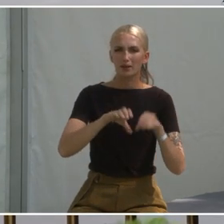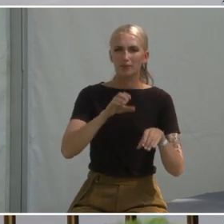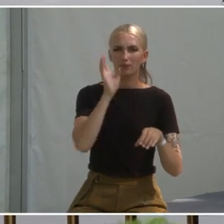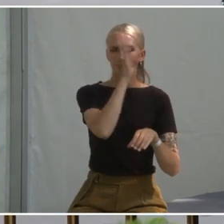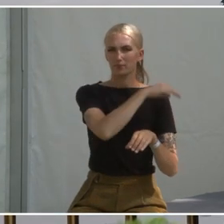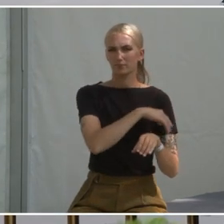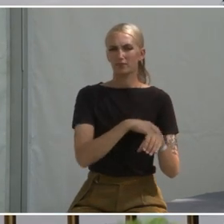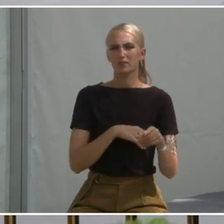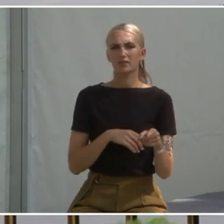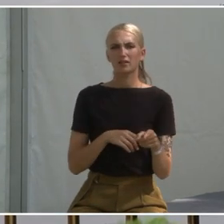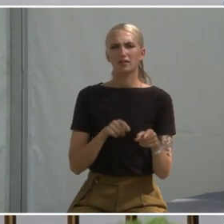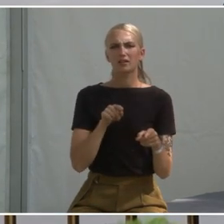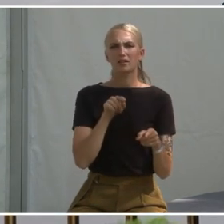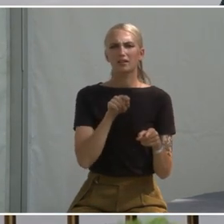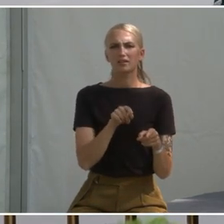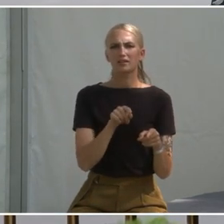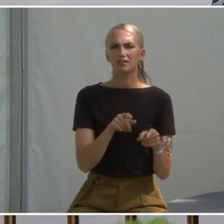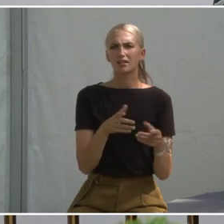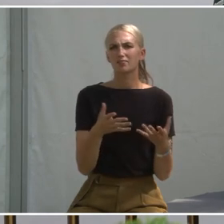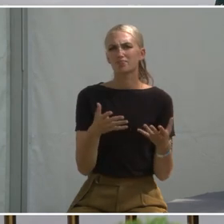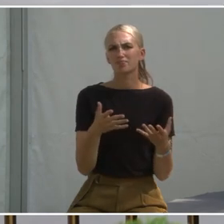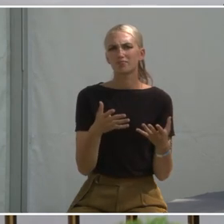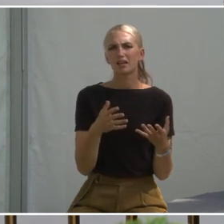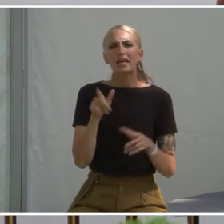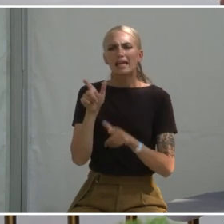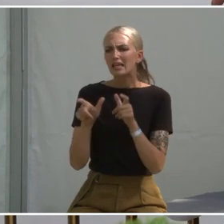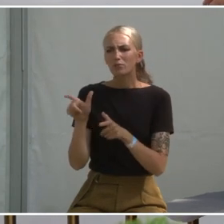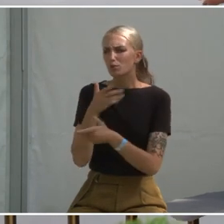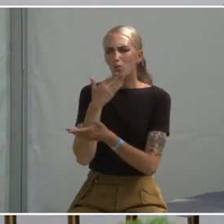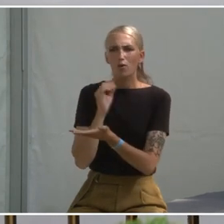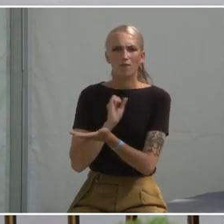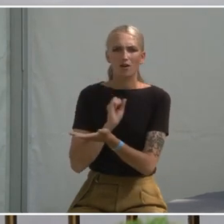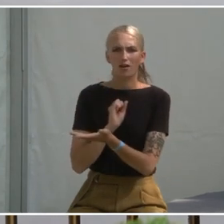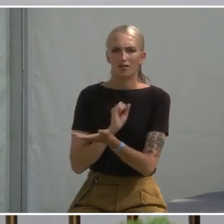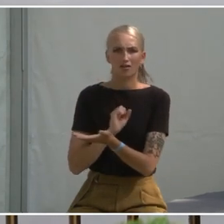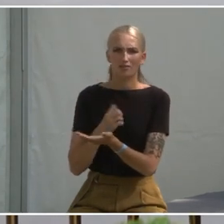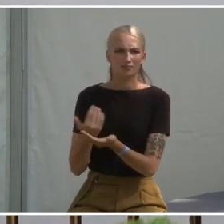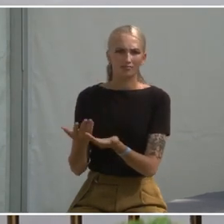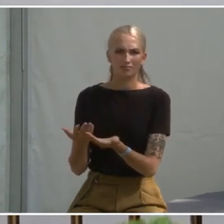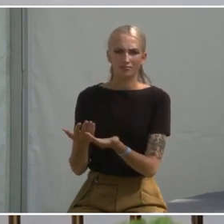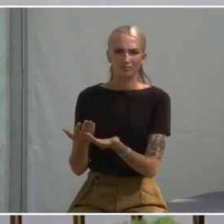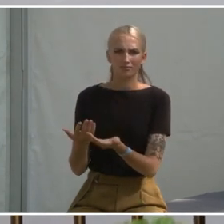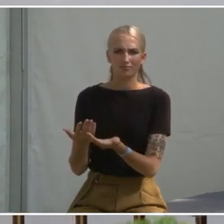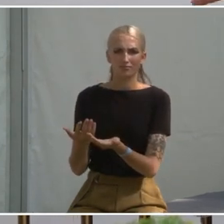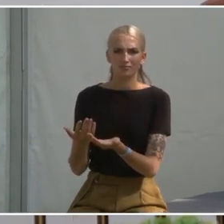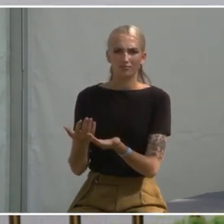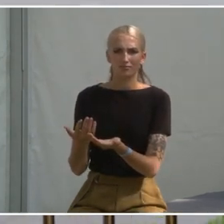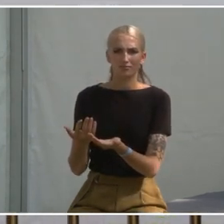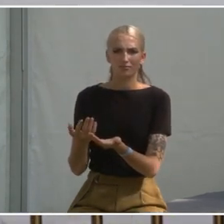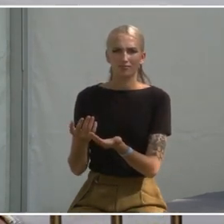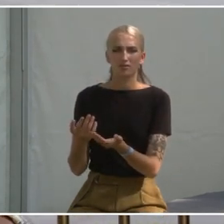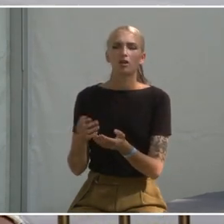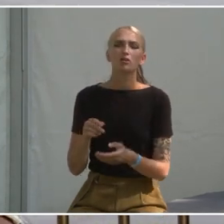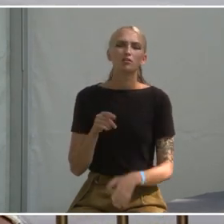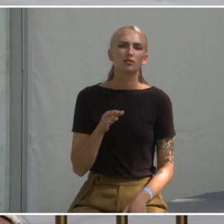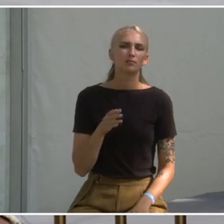has that really, really big minus that we don't meet people anymore when we go through transitions. When